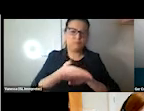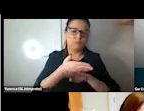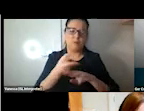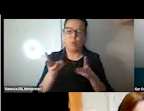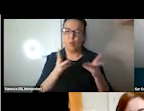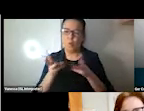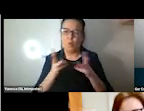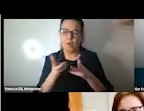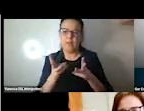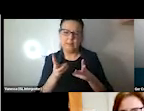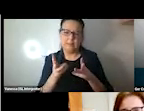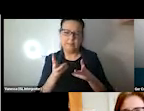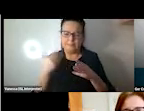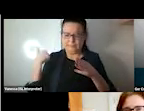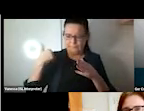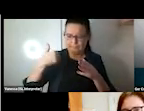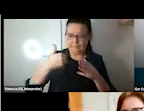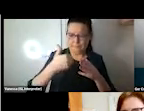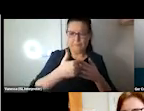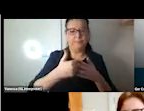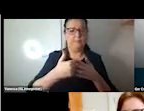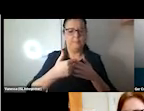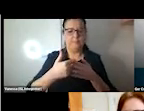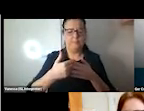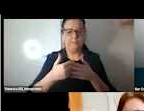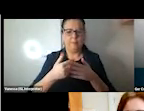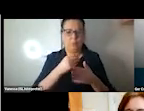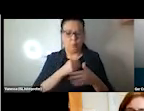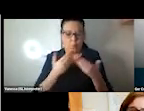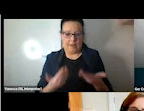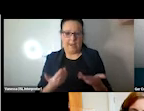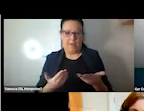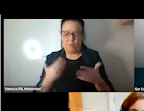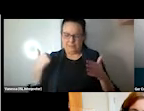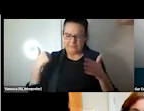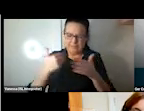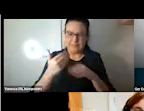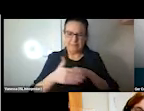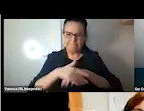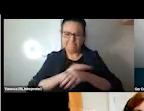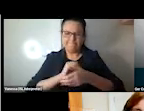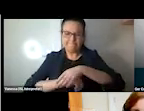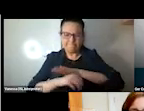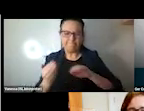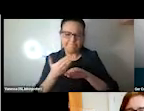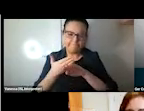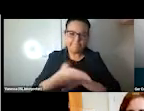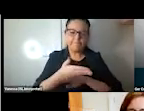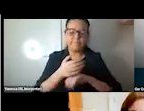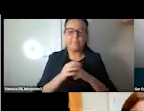into getting us where we are today. Because this is a really,